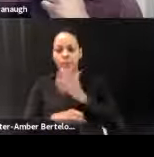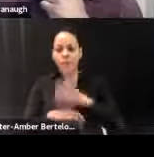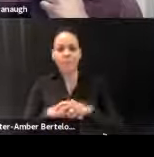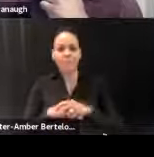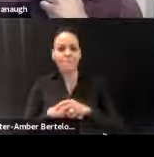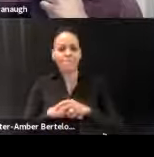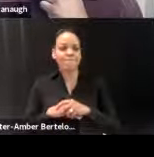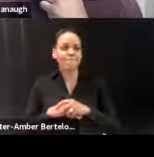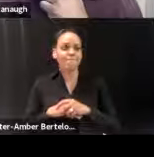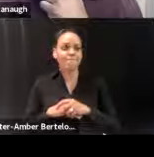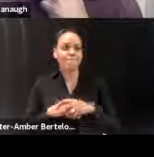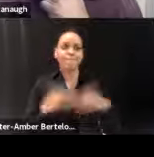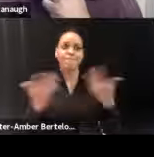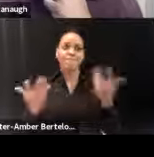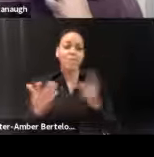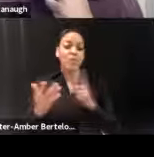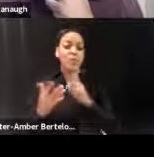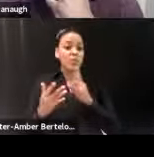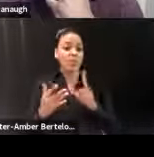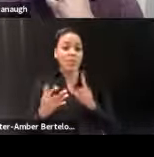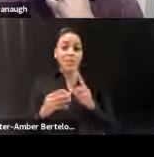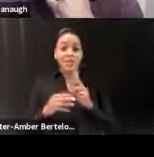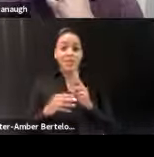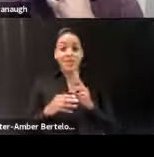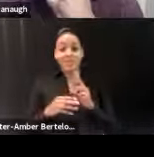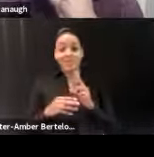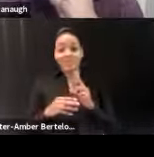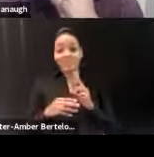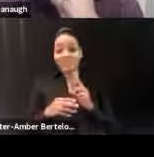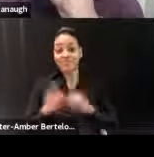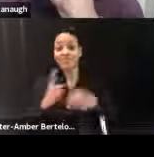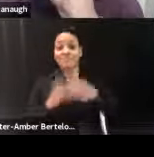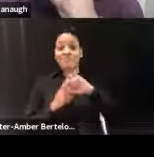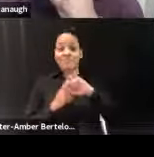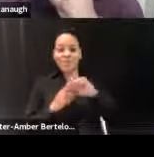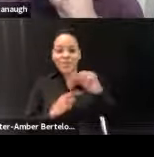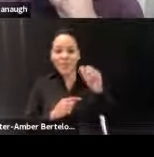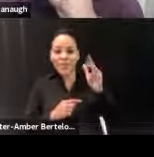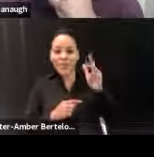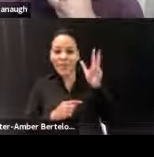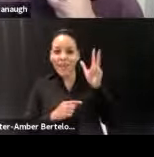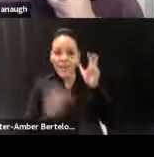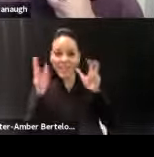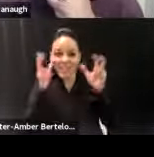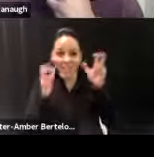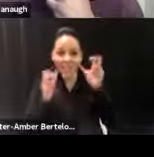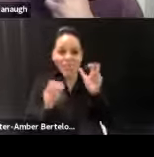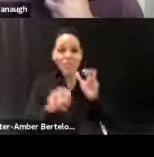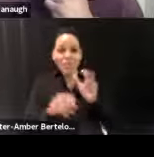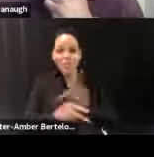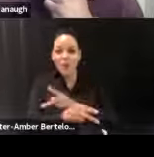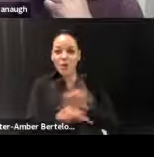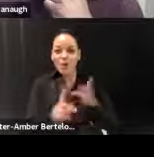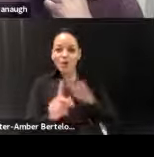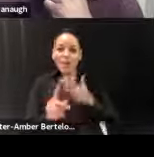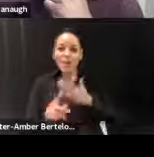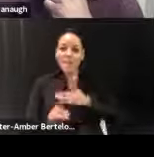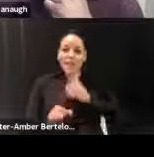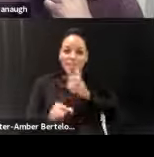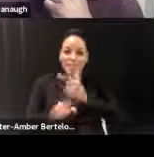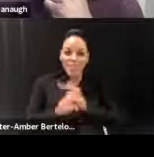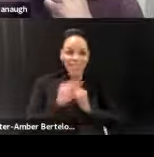it really makes a difference to hear the poetry of my sister poets and to